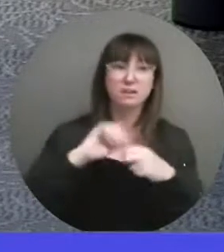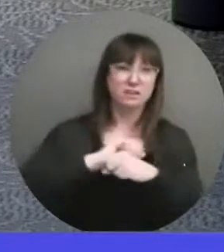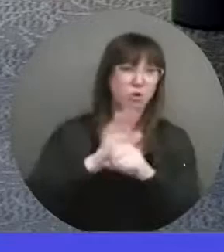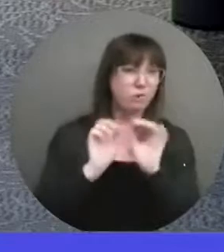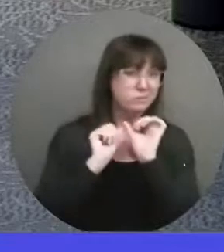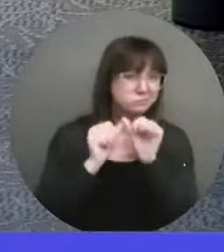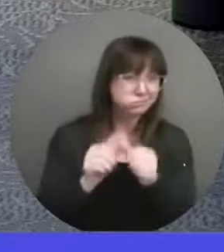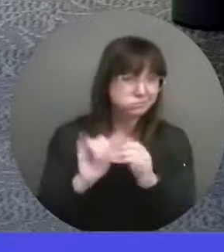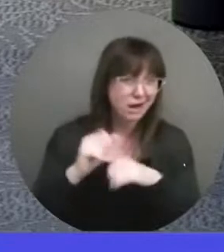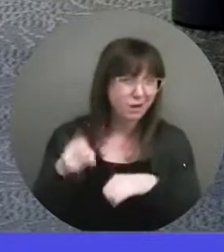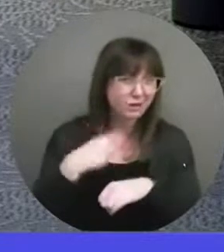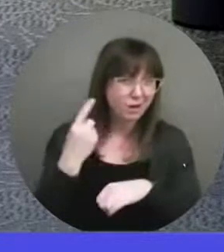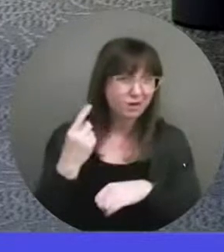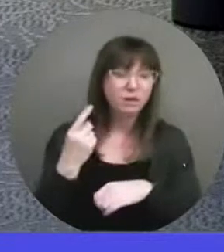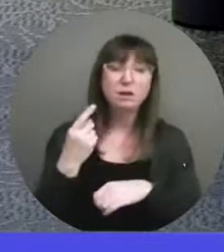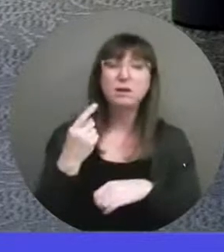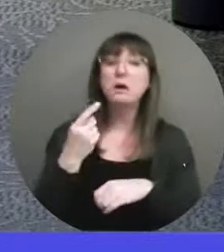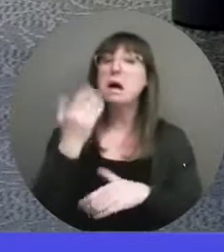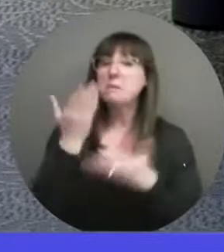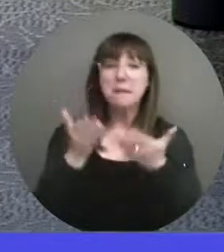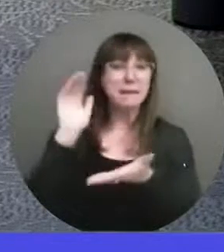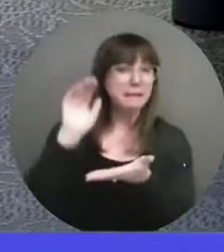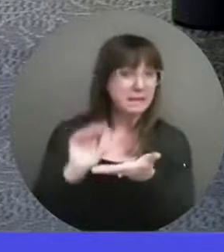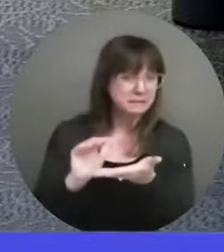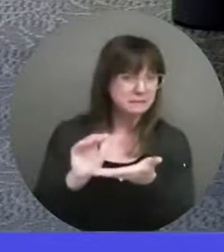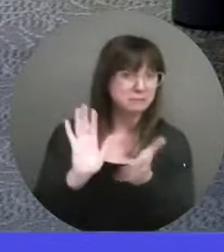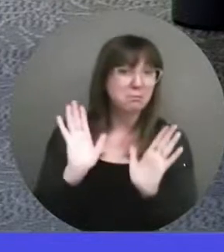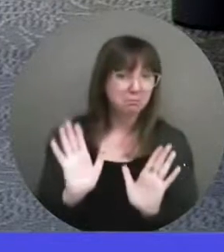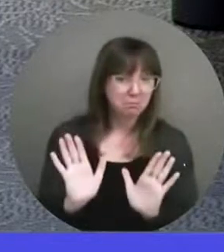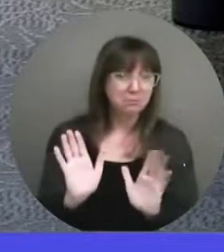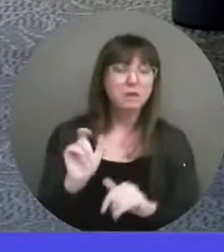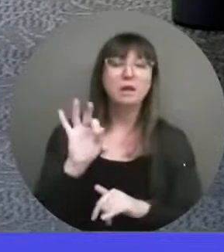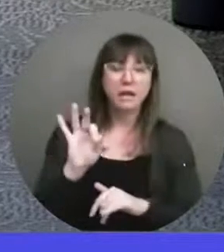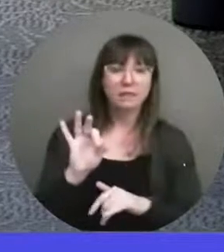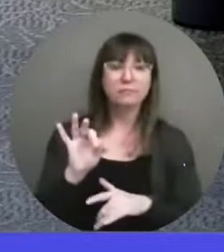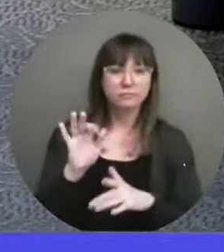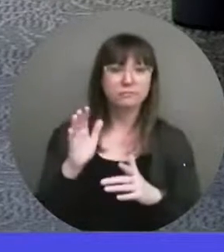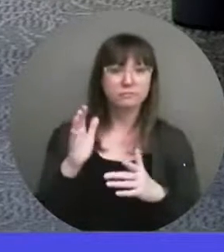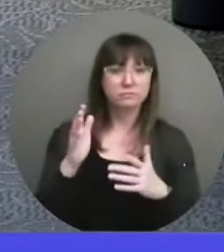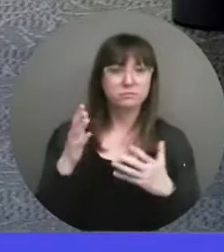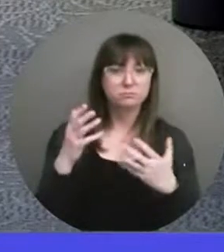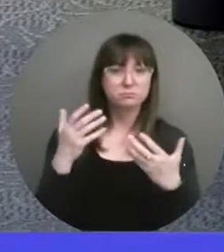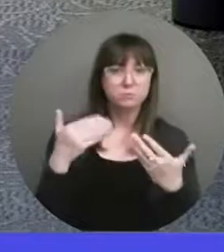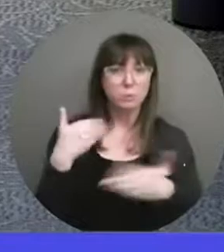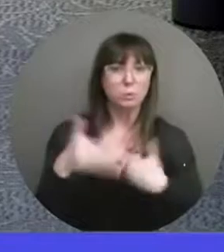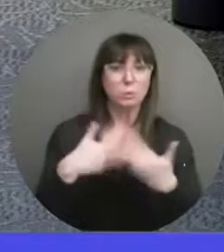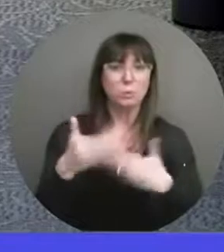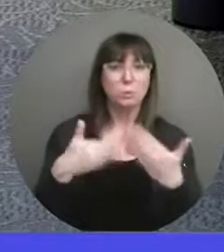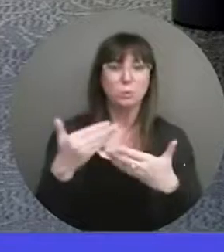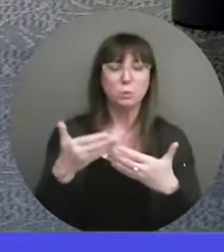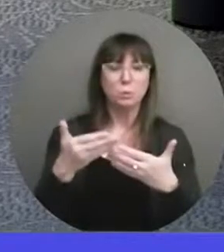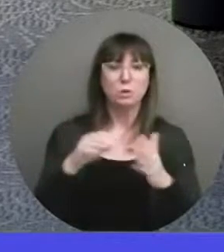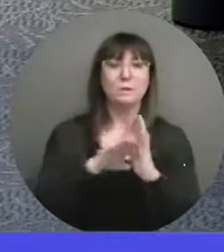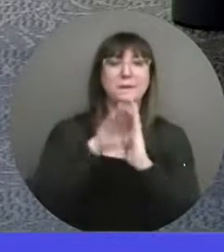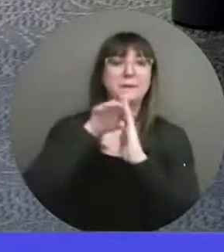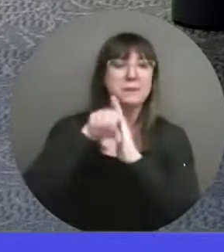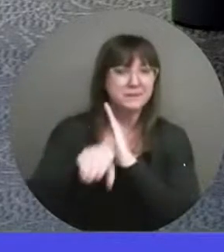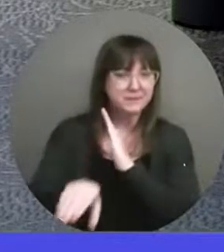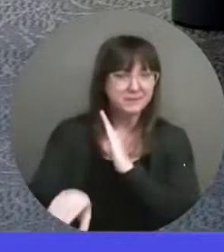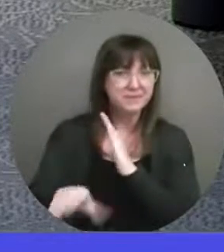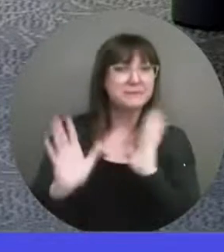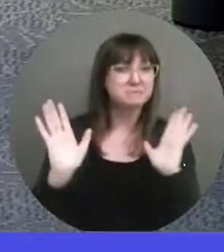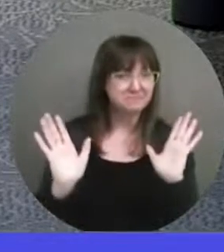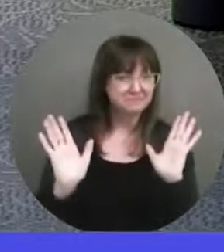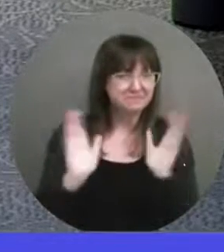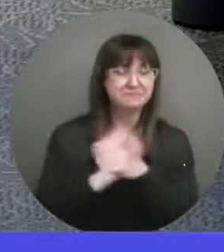that number could be smaller if things progress better in the city. And then we have